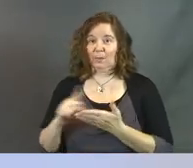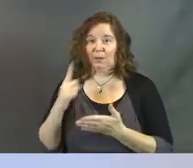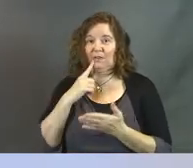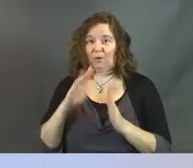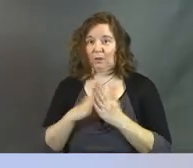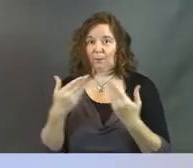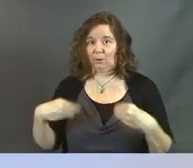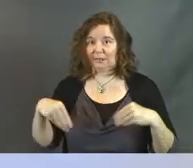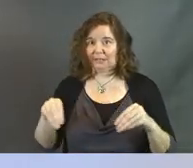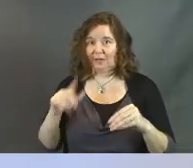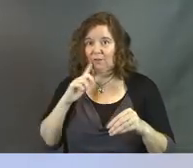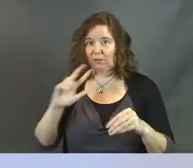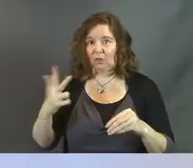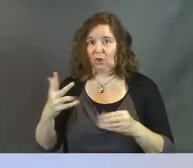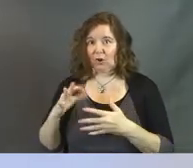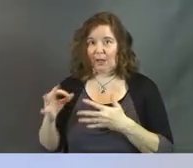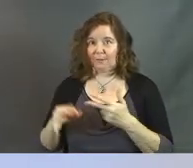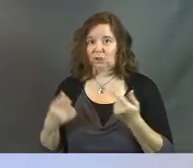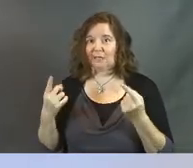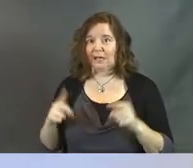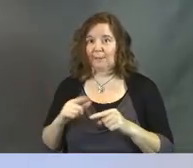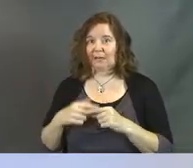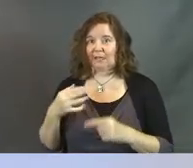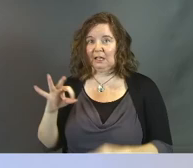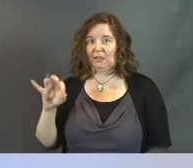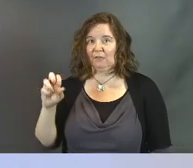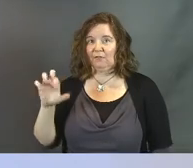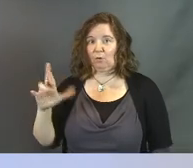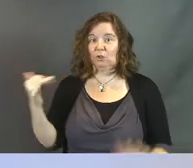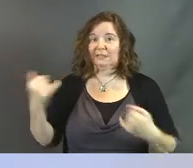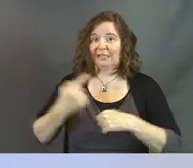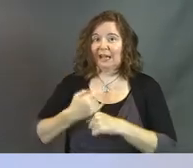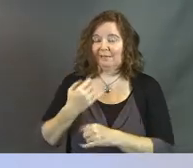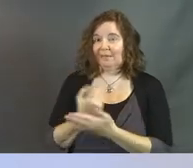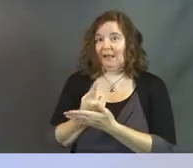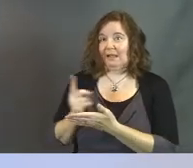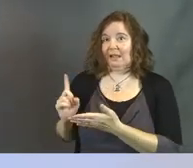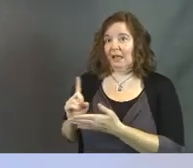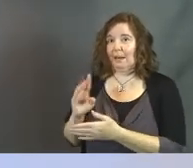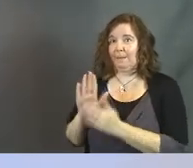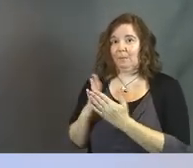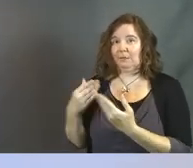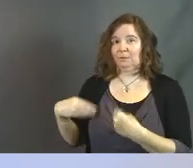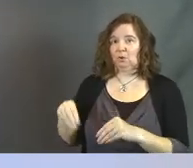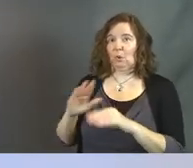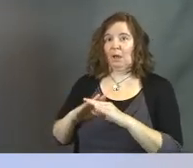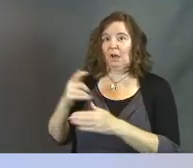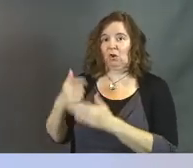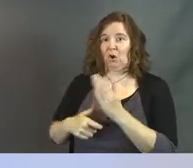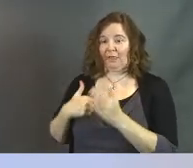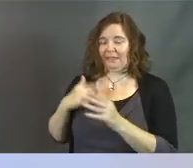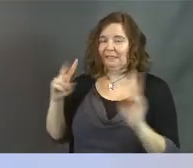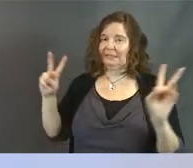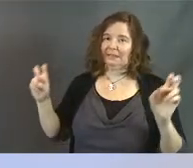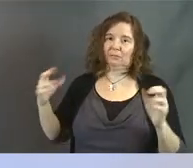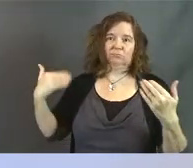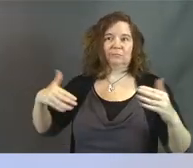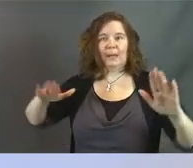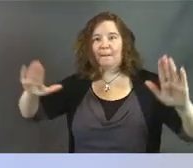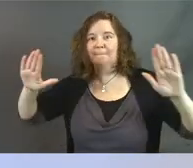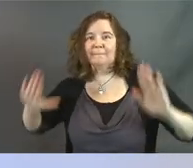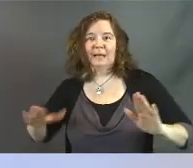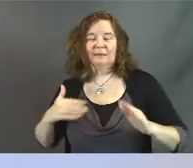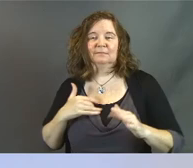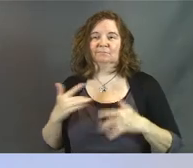book sale for Third Option happening in the foyer today, last week. Books being sold at cost. This series has been